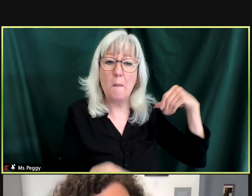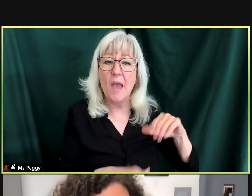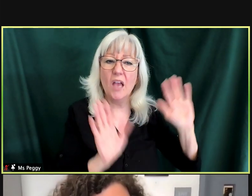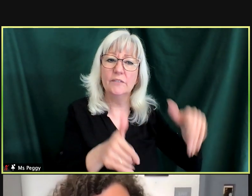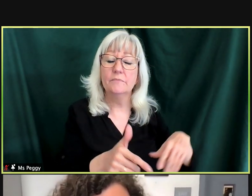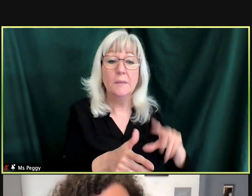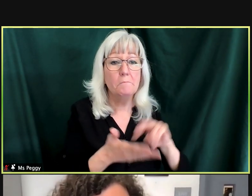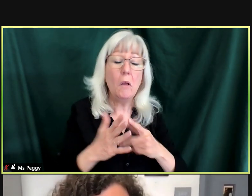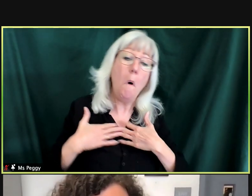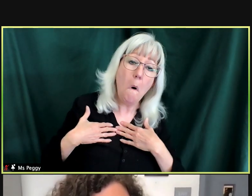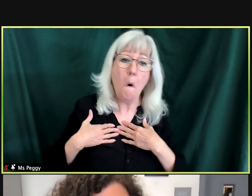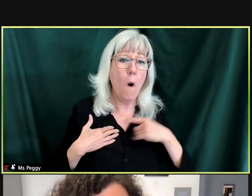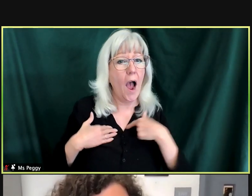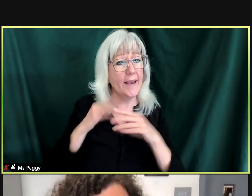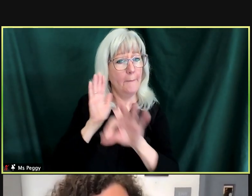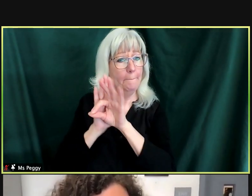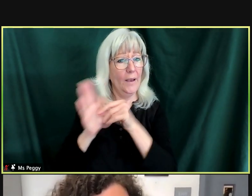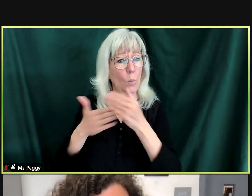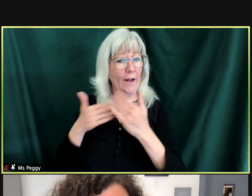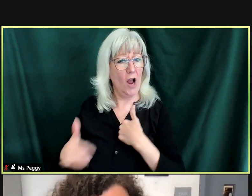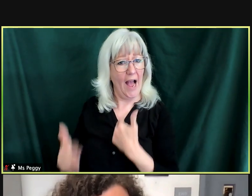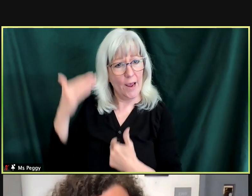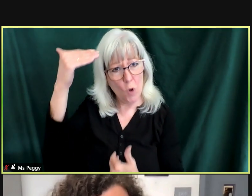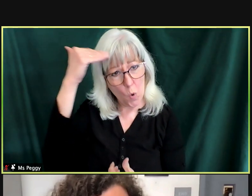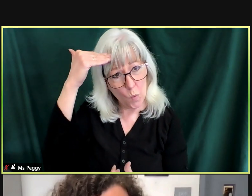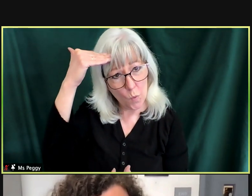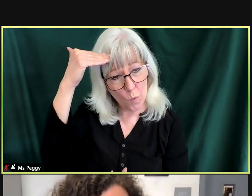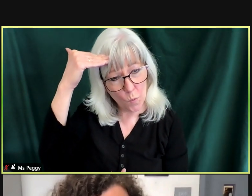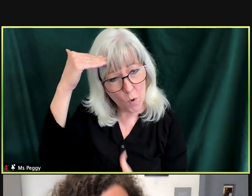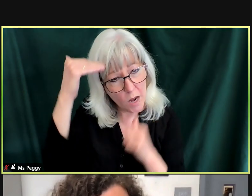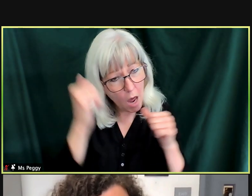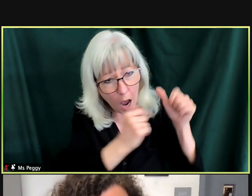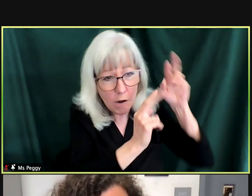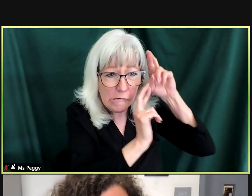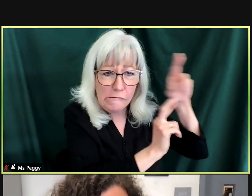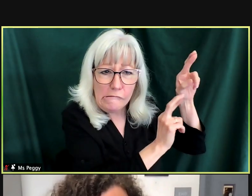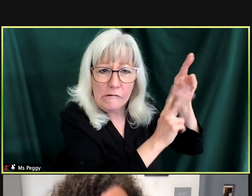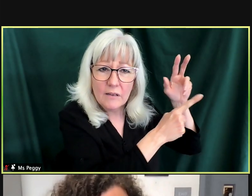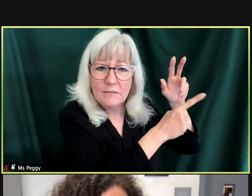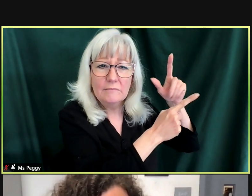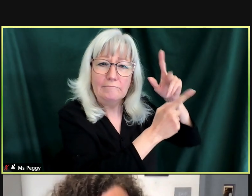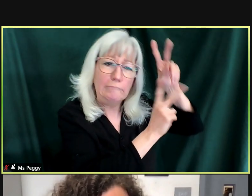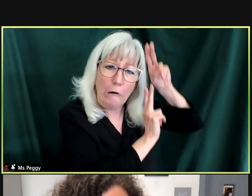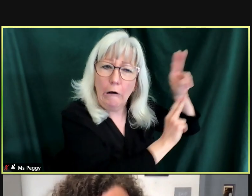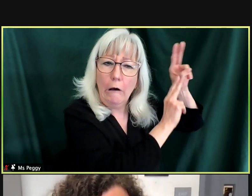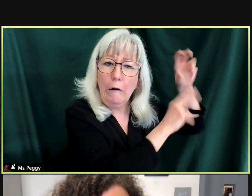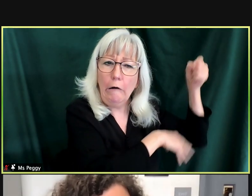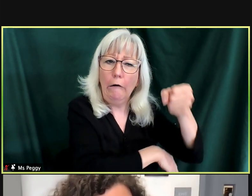draw what they knew, not fancy people.